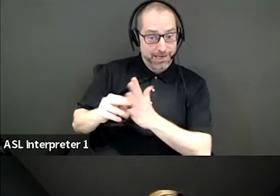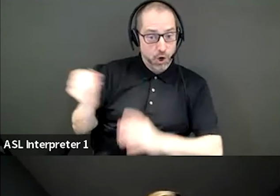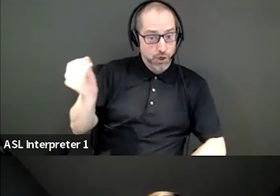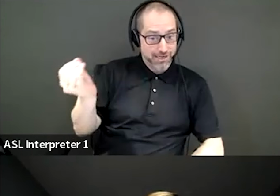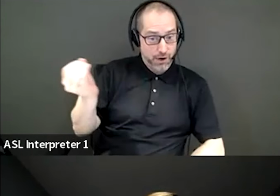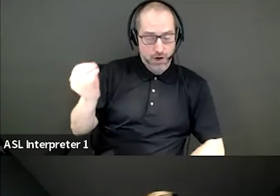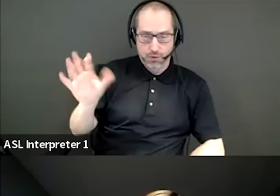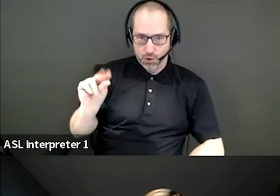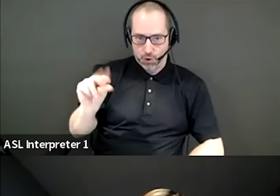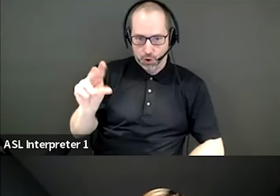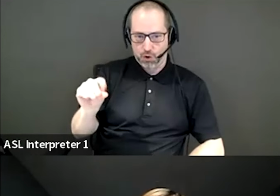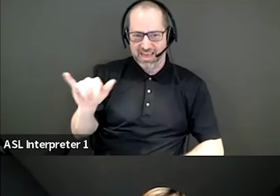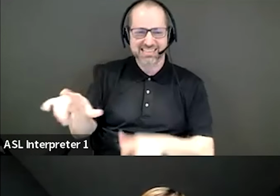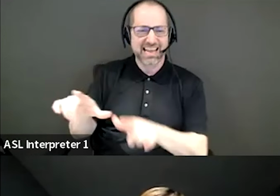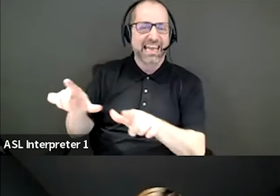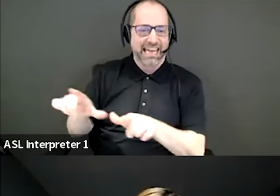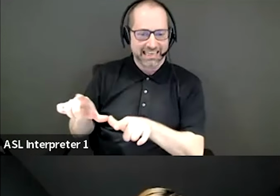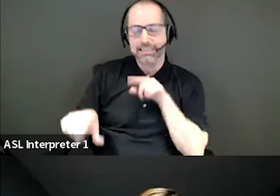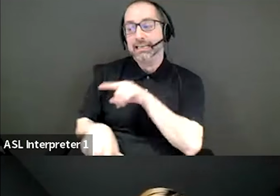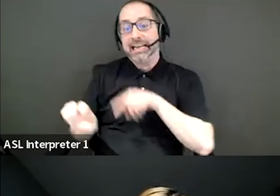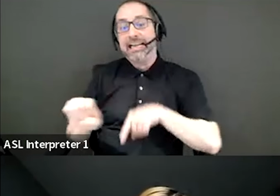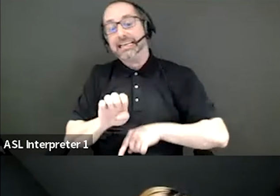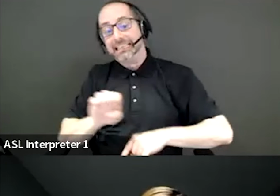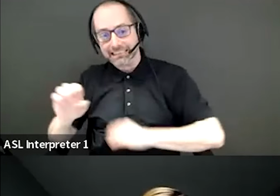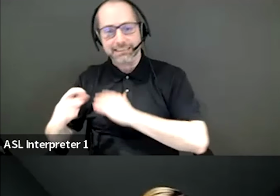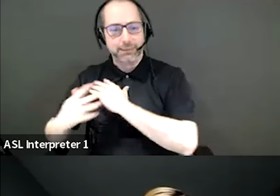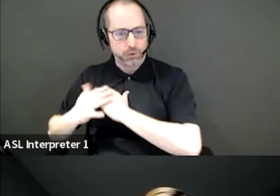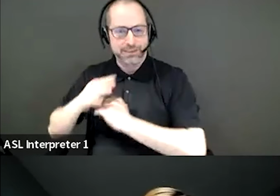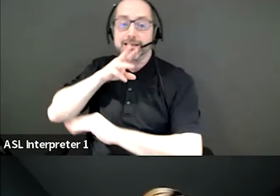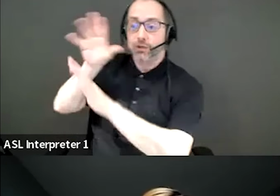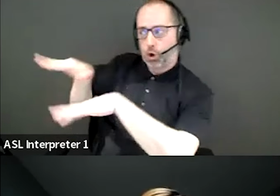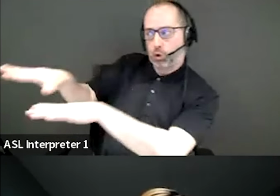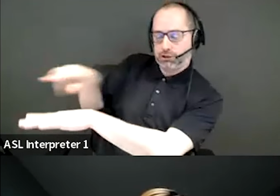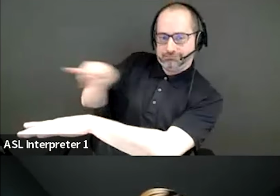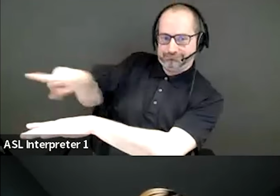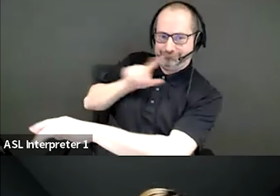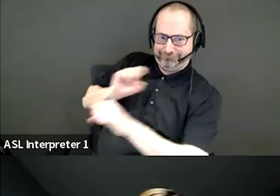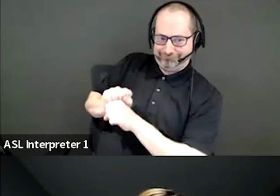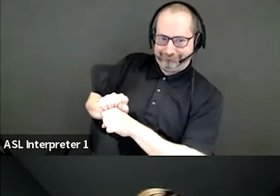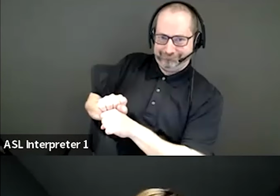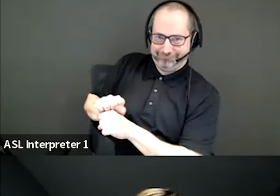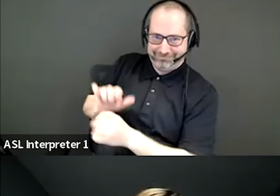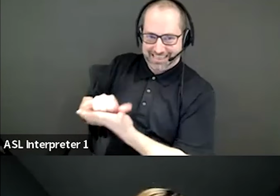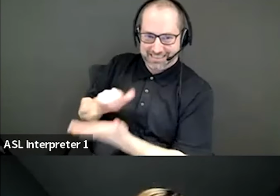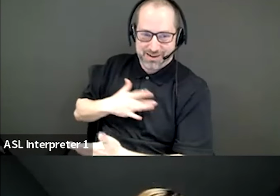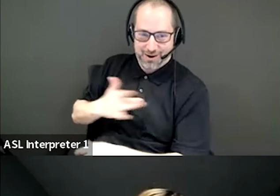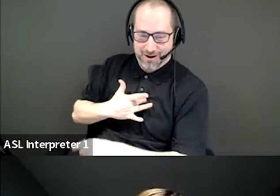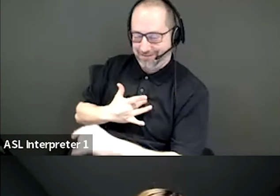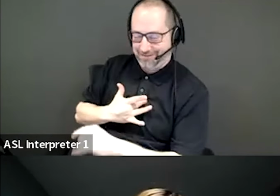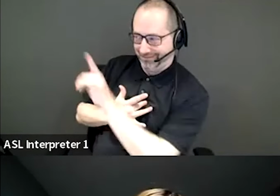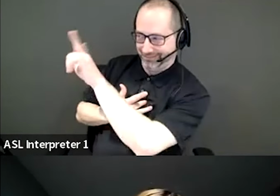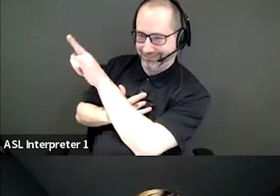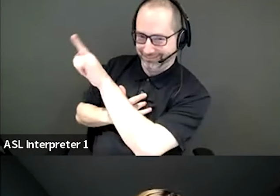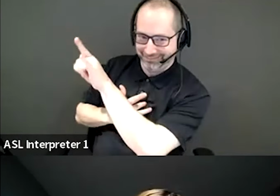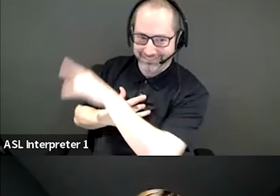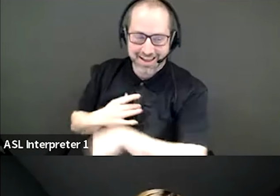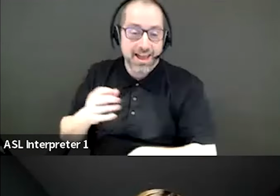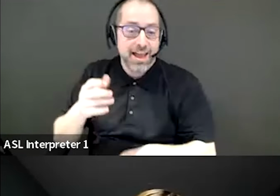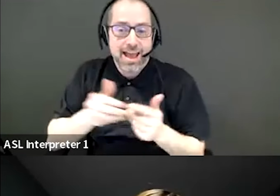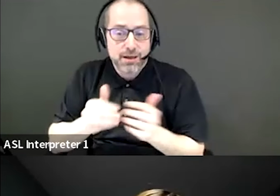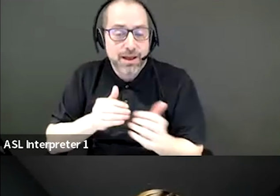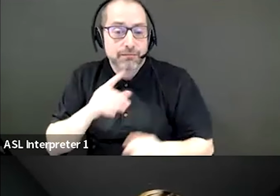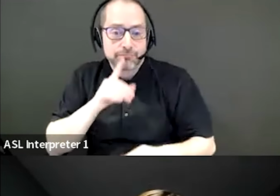that's a lake. But watching how resources and knowledge sharing really happened